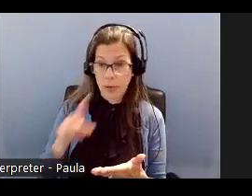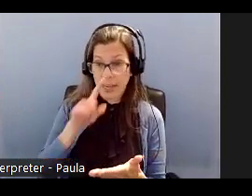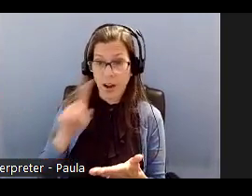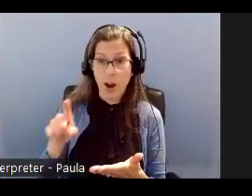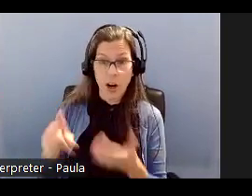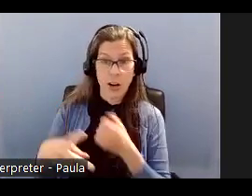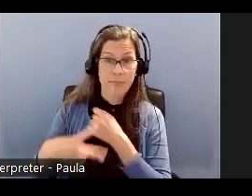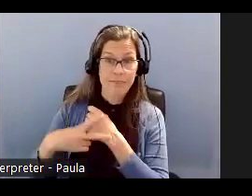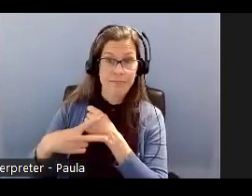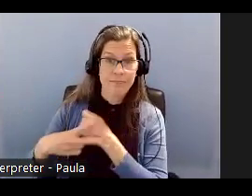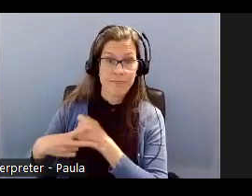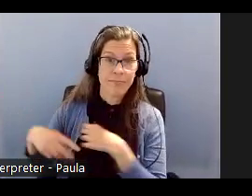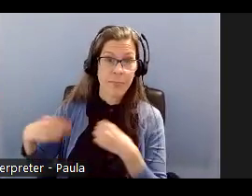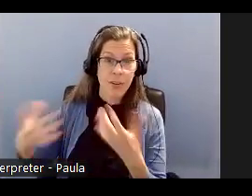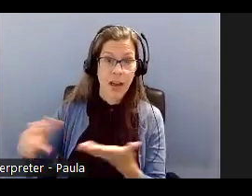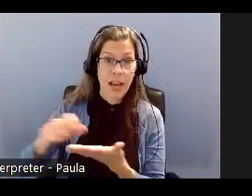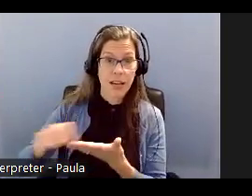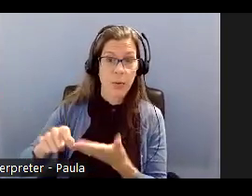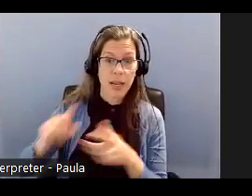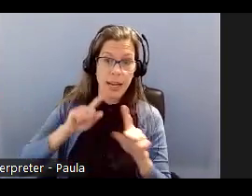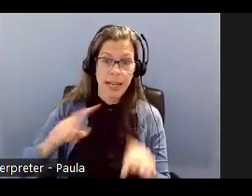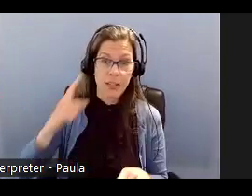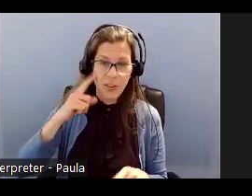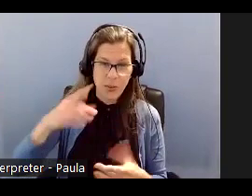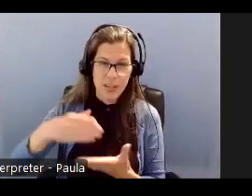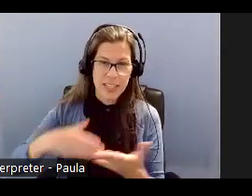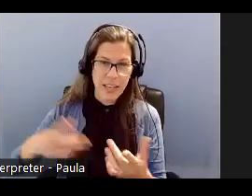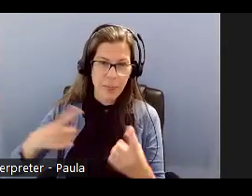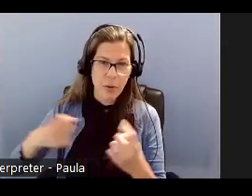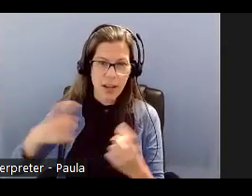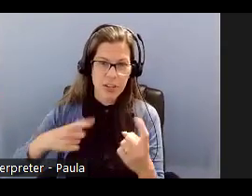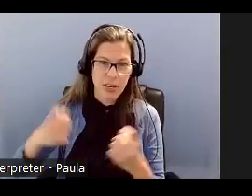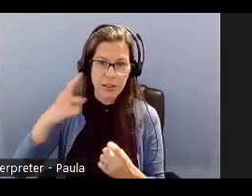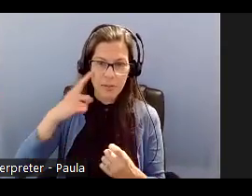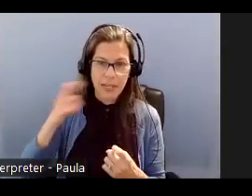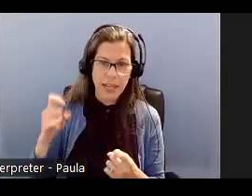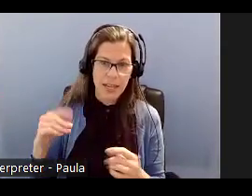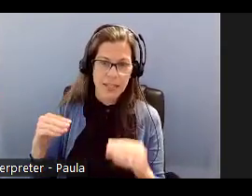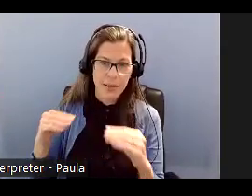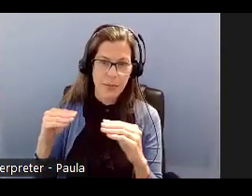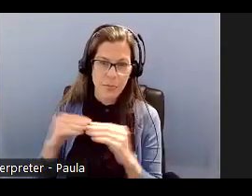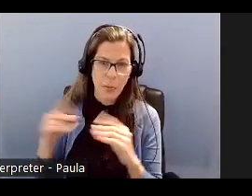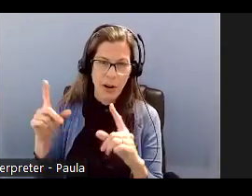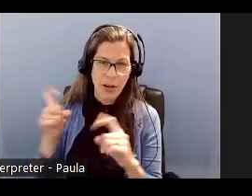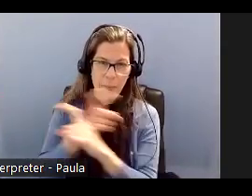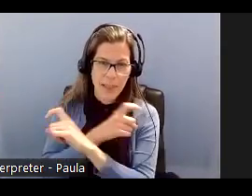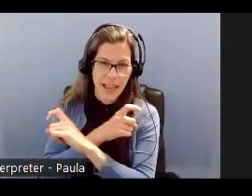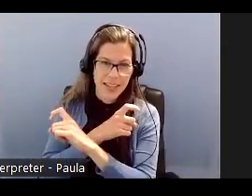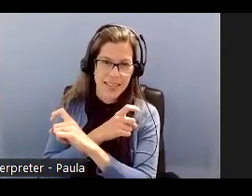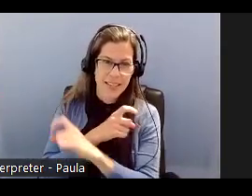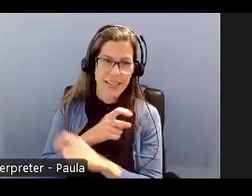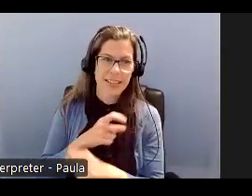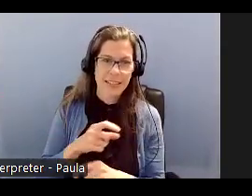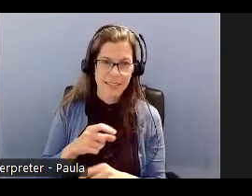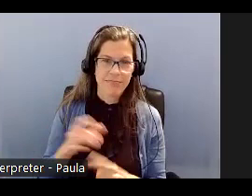will provide a written answer for some of them because they are a little bit more complicated and